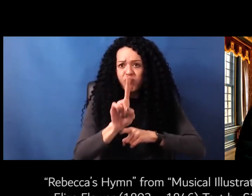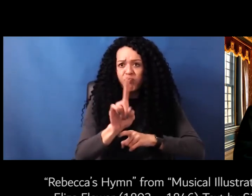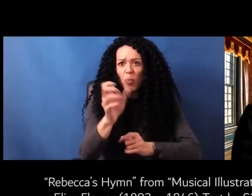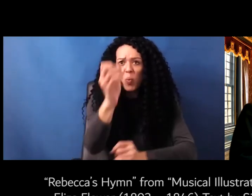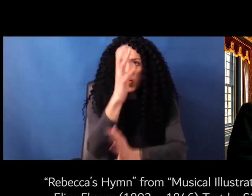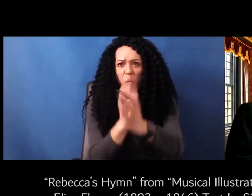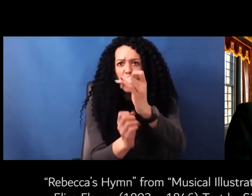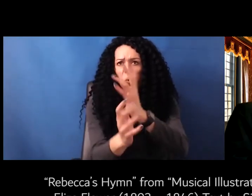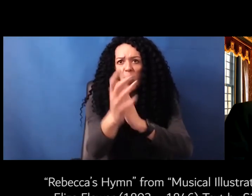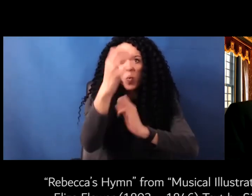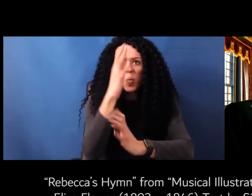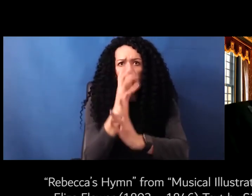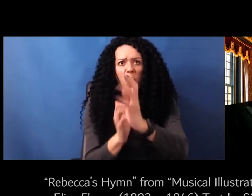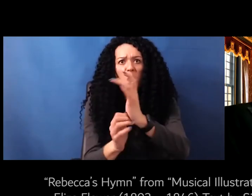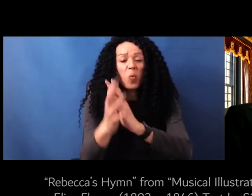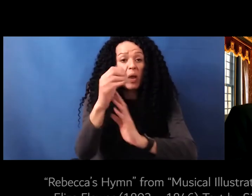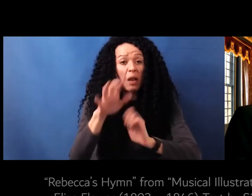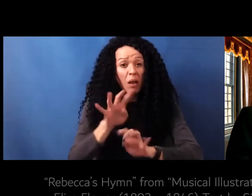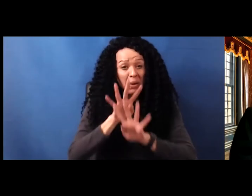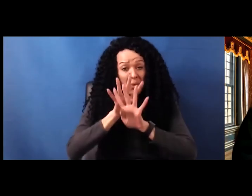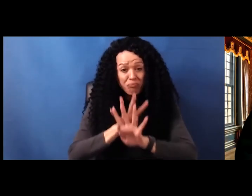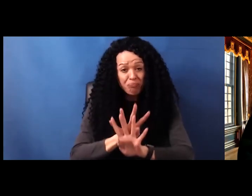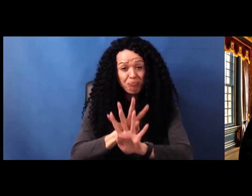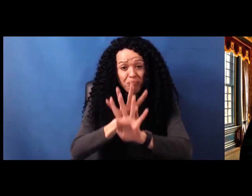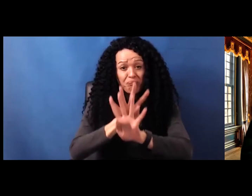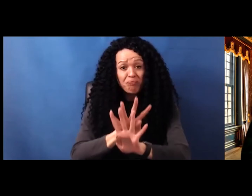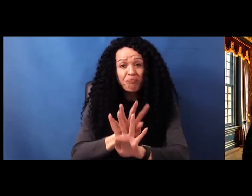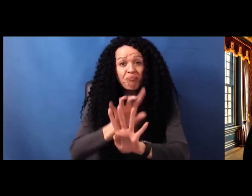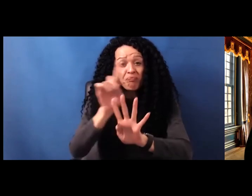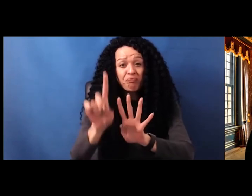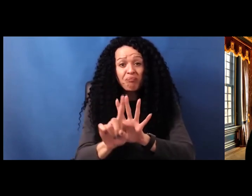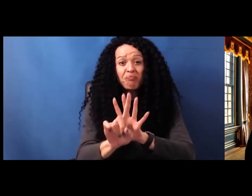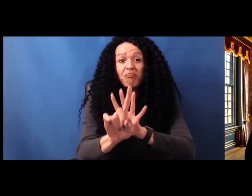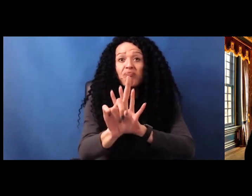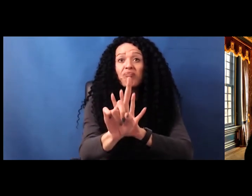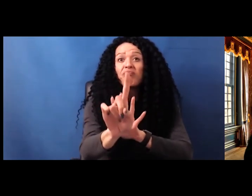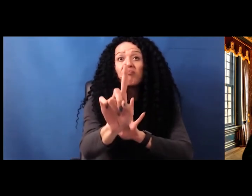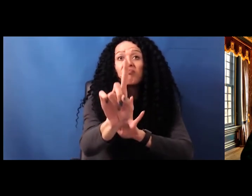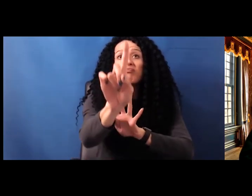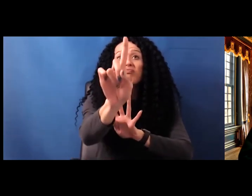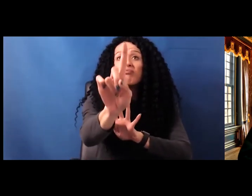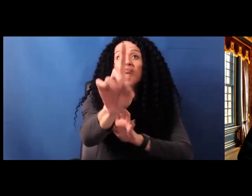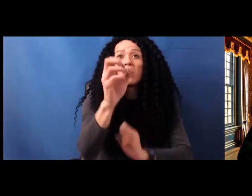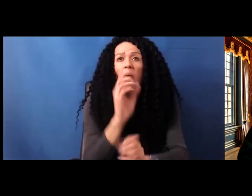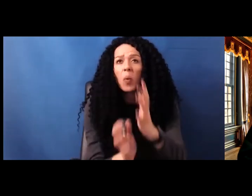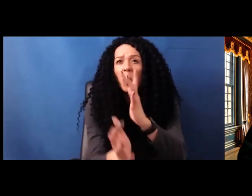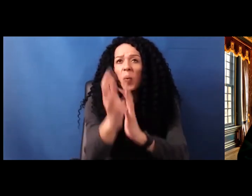astonished land, the cloudy pillar